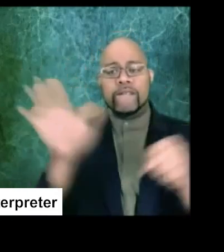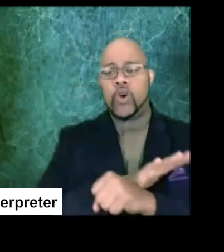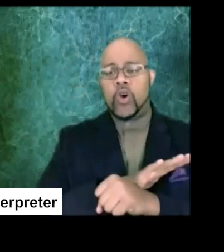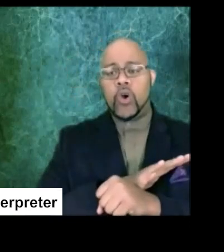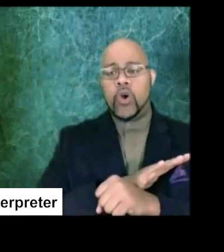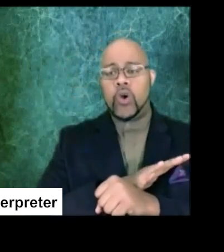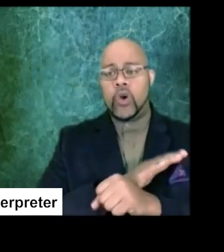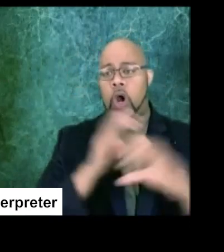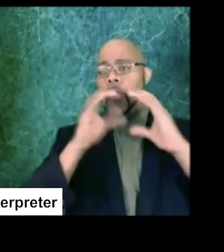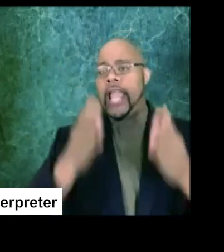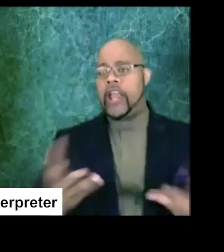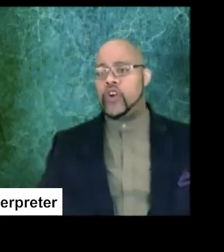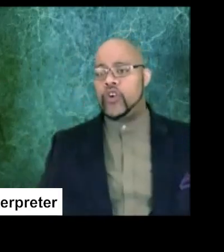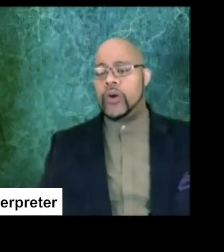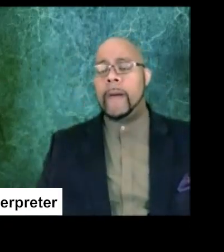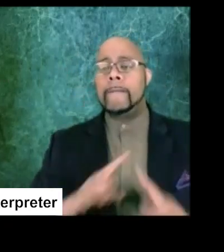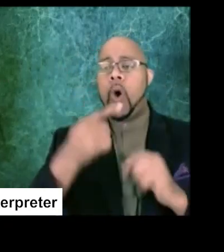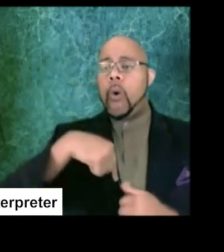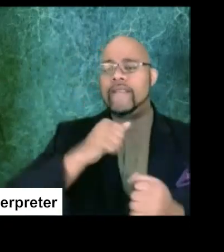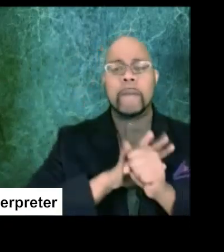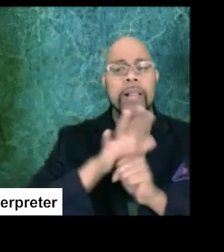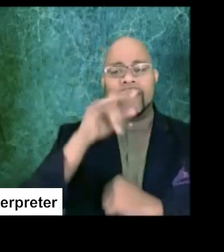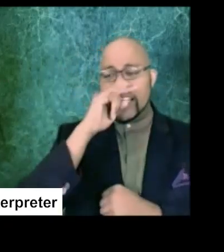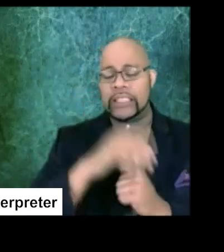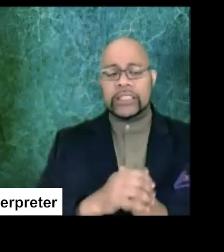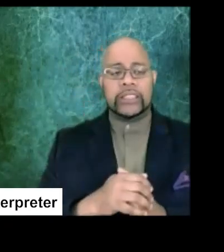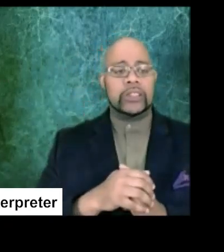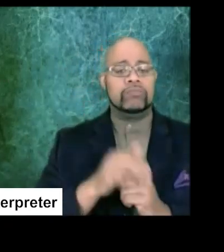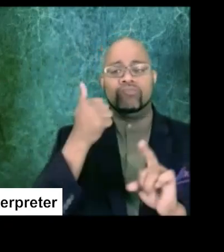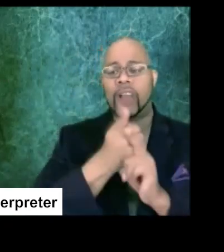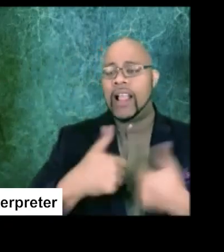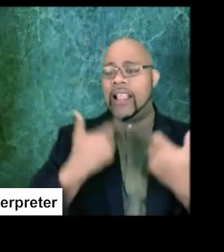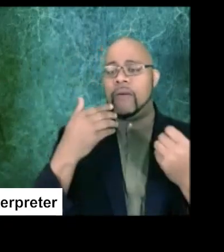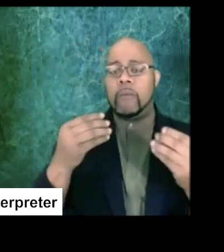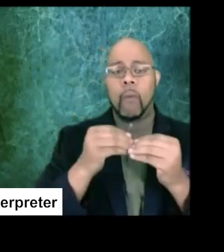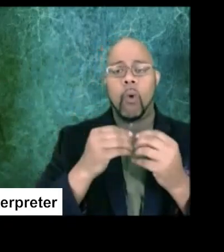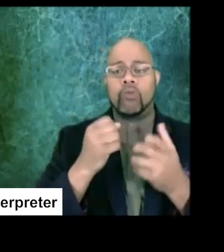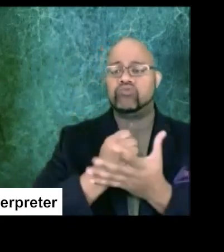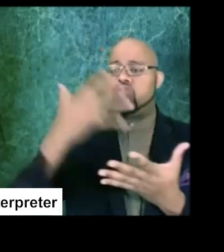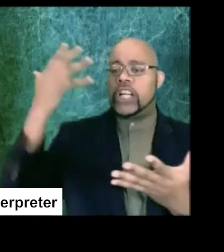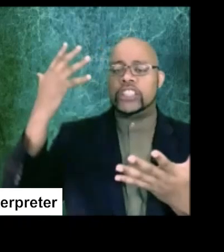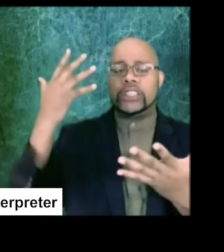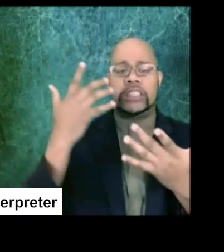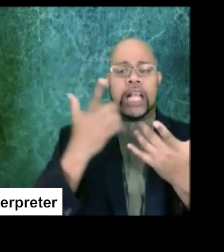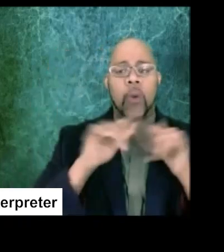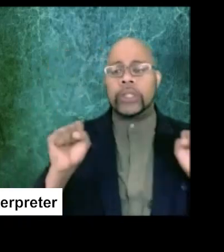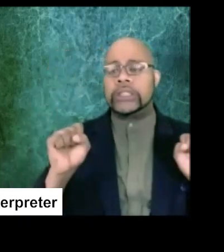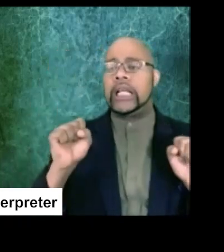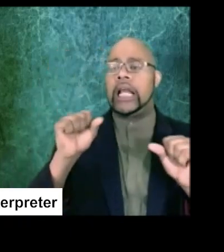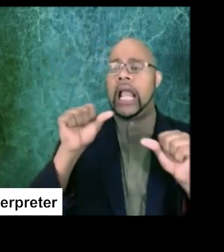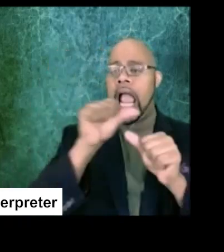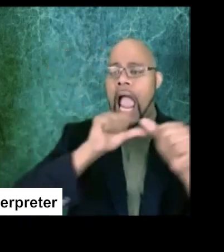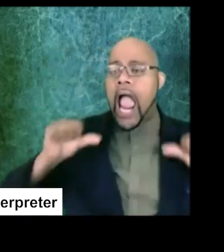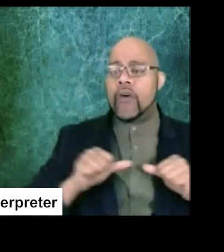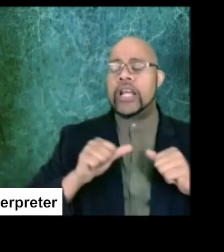communicator. But we have plenty of kids who live in a more richer linguistic area, and to